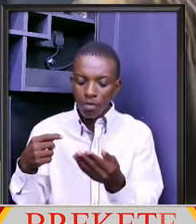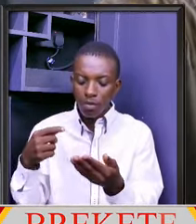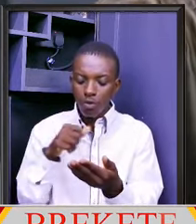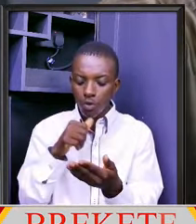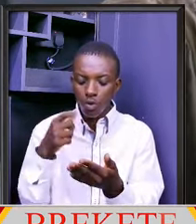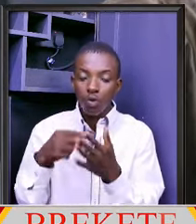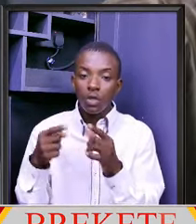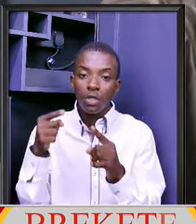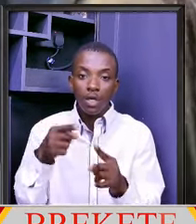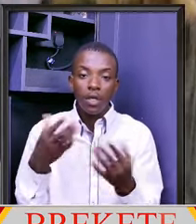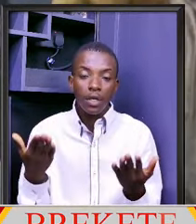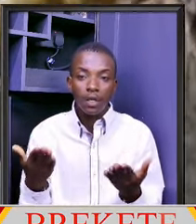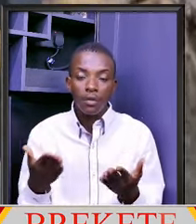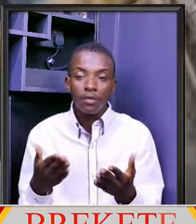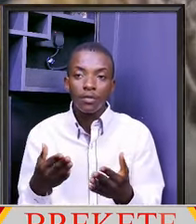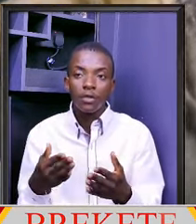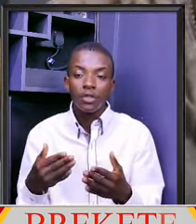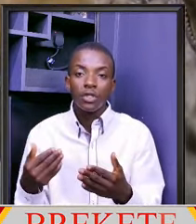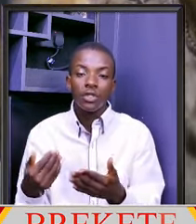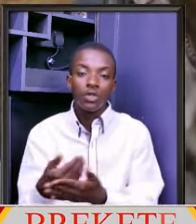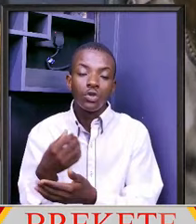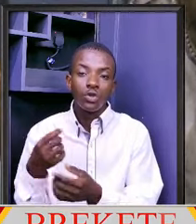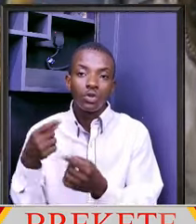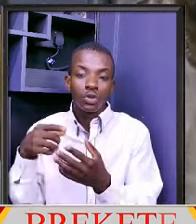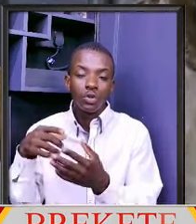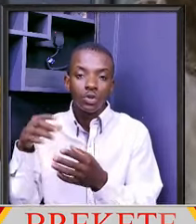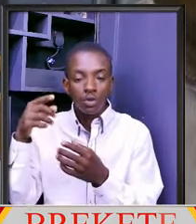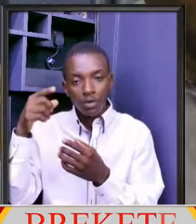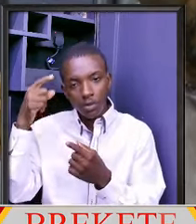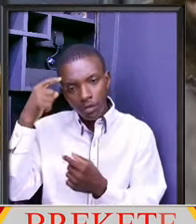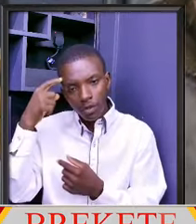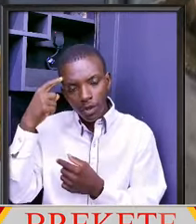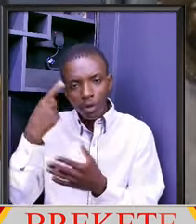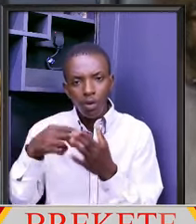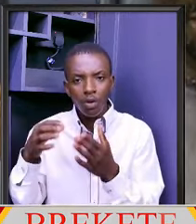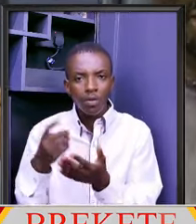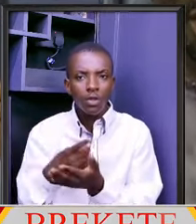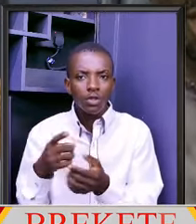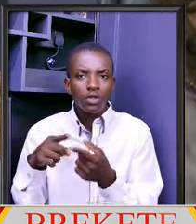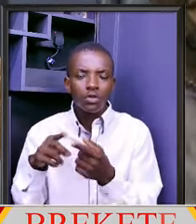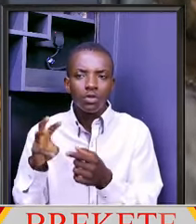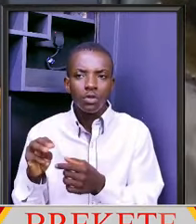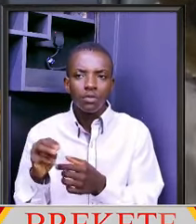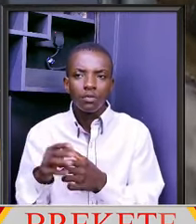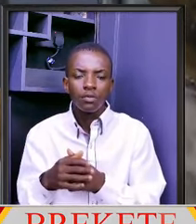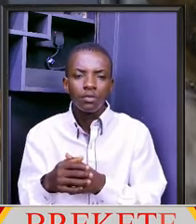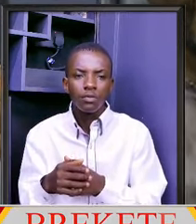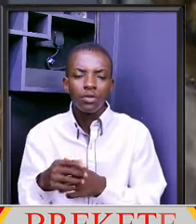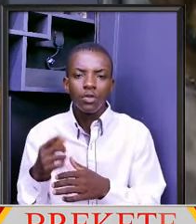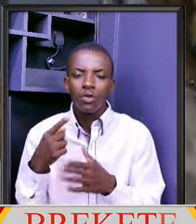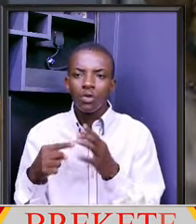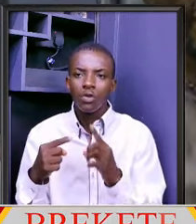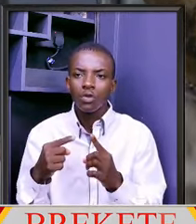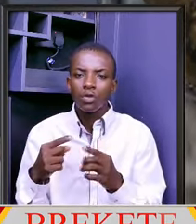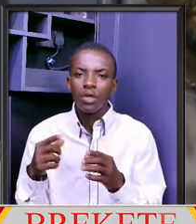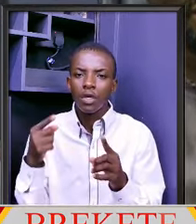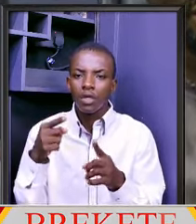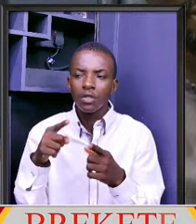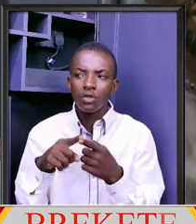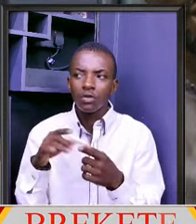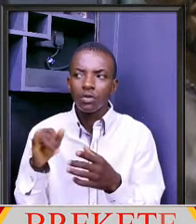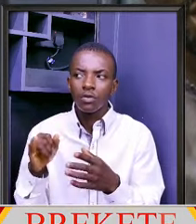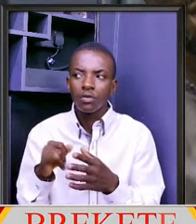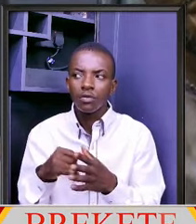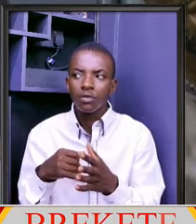what we agree here. The new suggestion, you mention them to them. Yeah, I don't mention to them. Waiting, they agree to them.